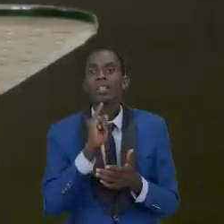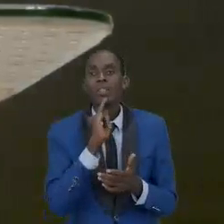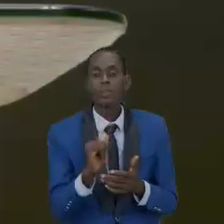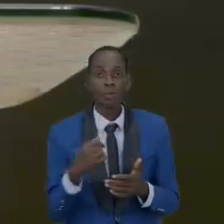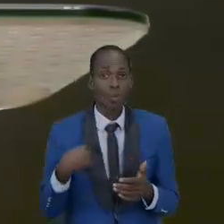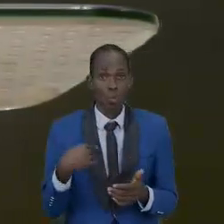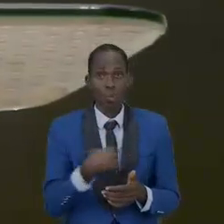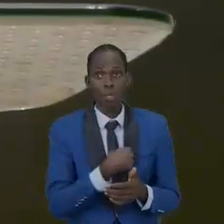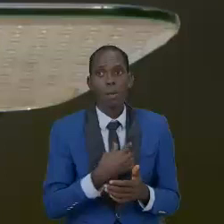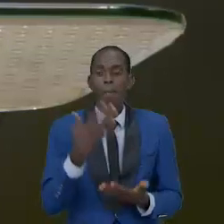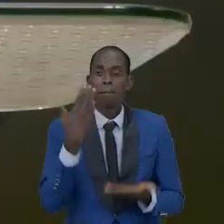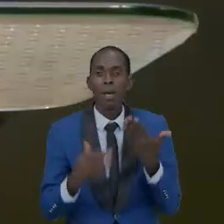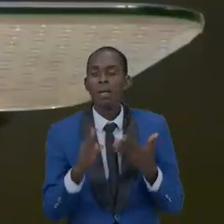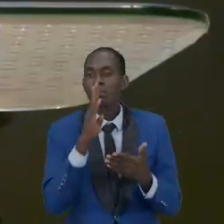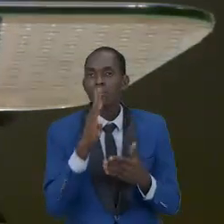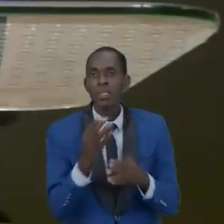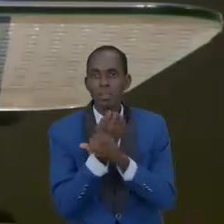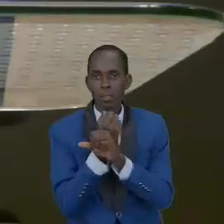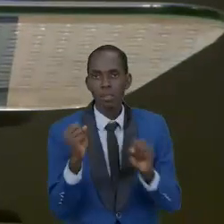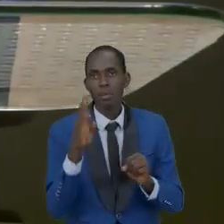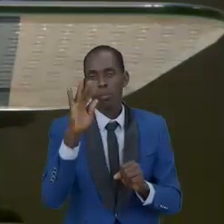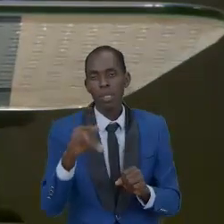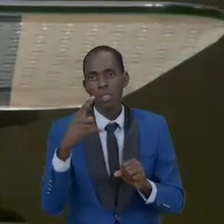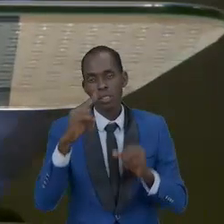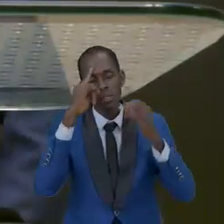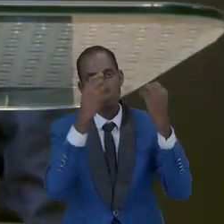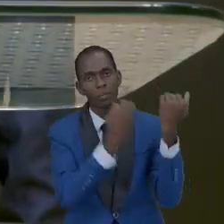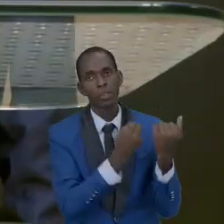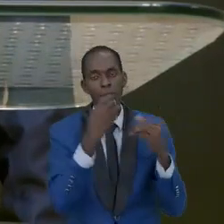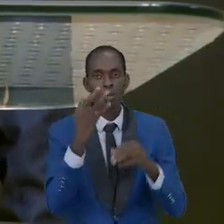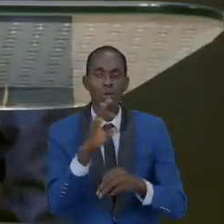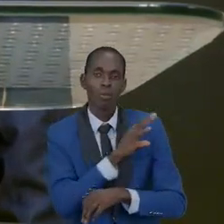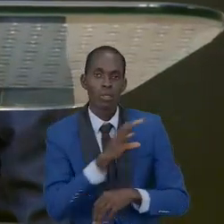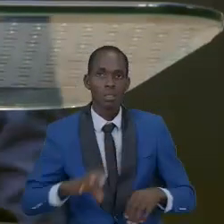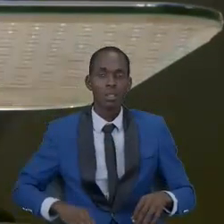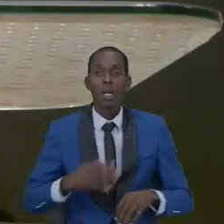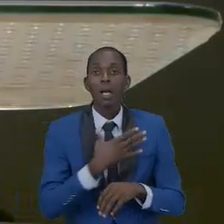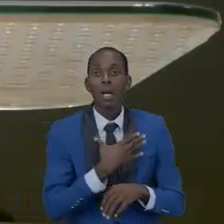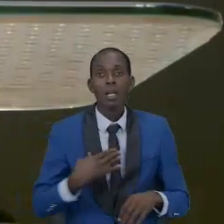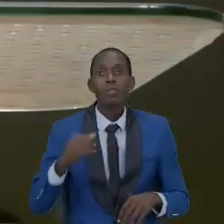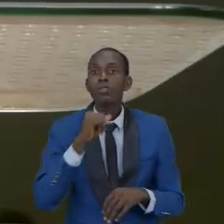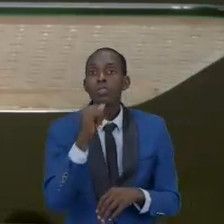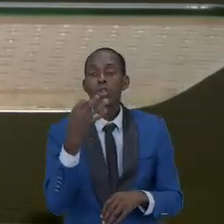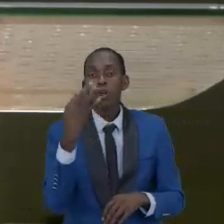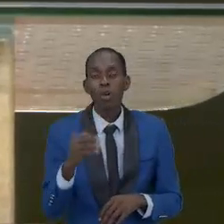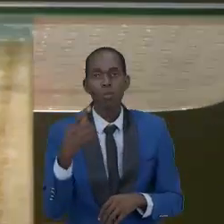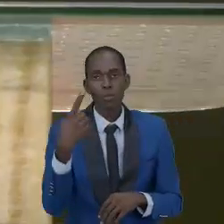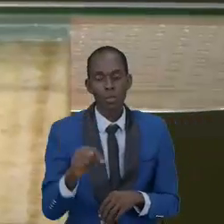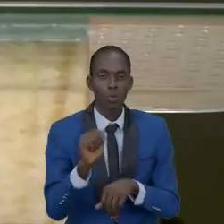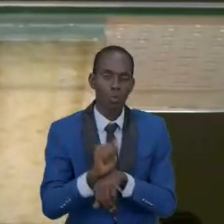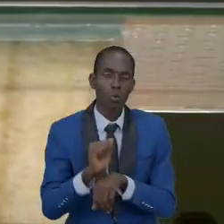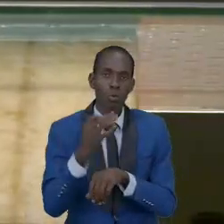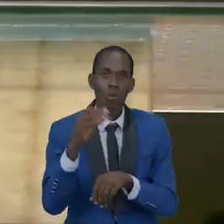we might be justified by the faith of Christ, and not by the works of the